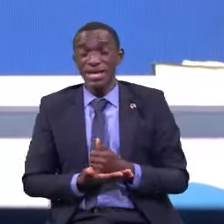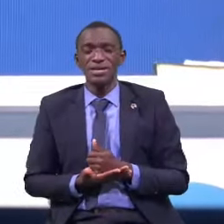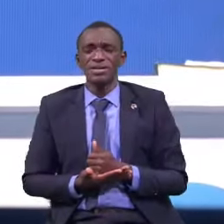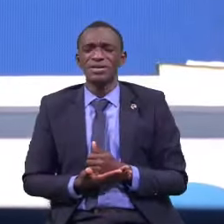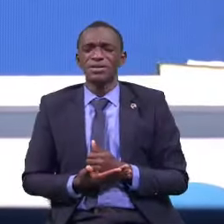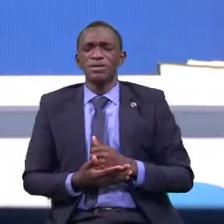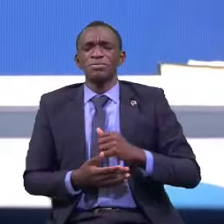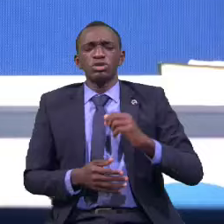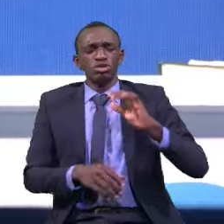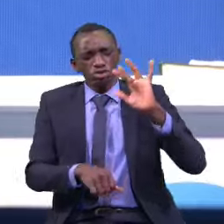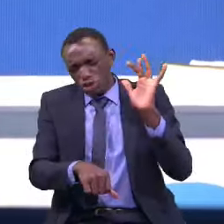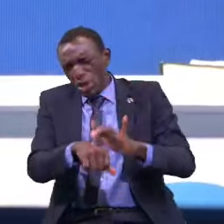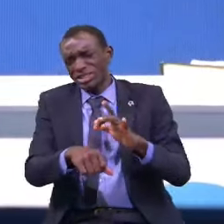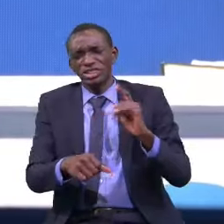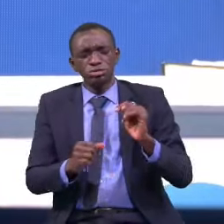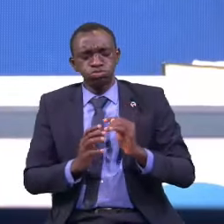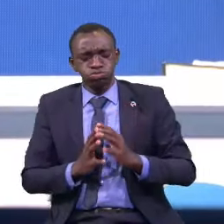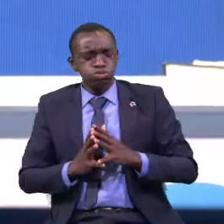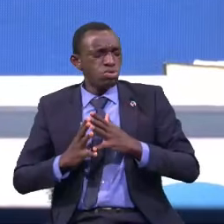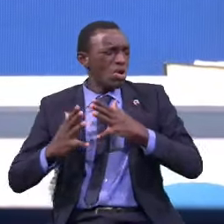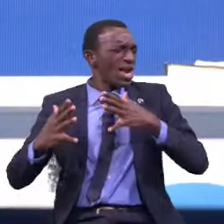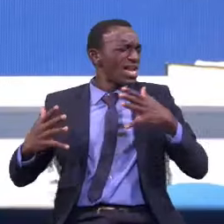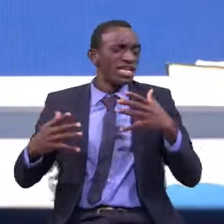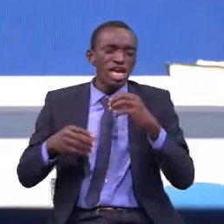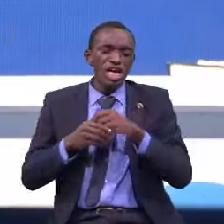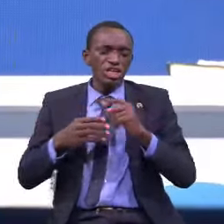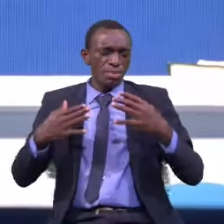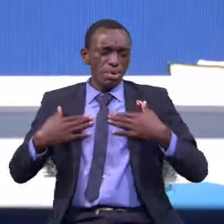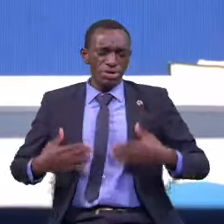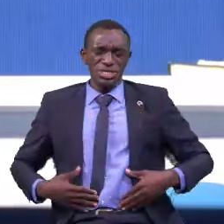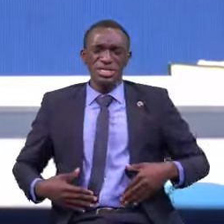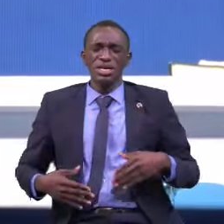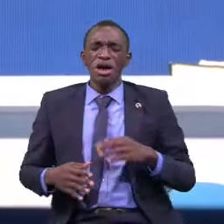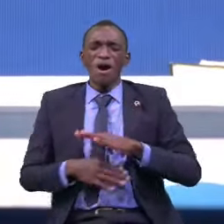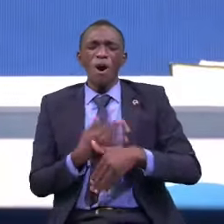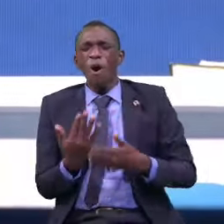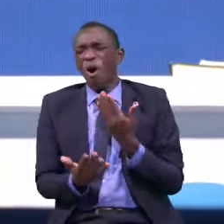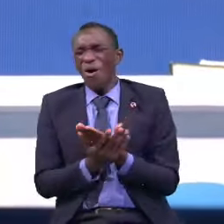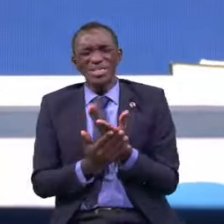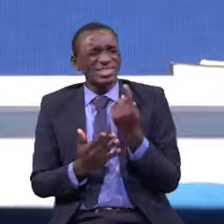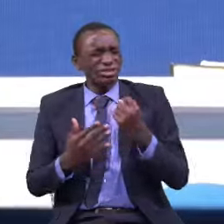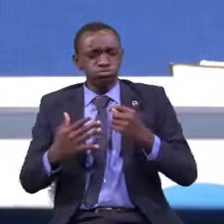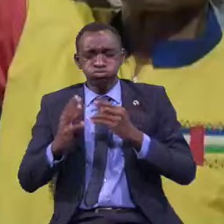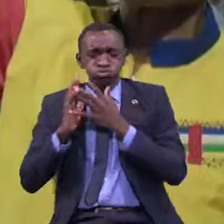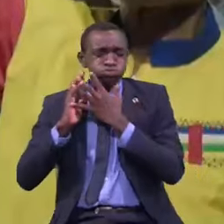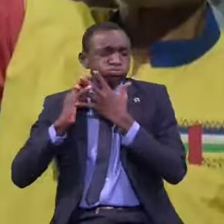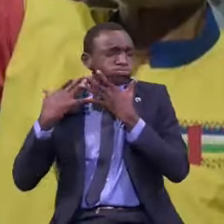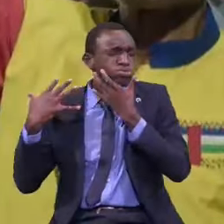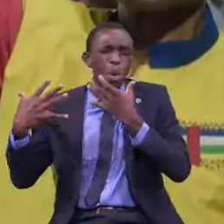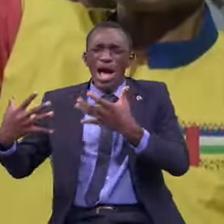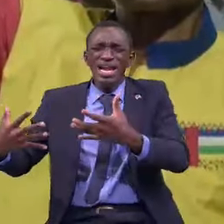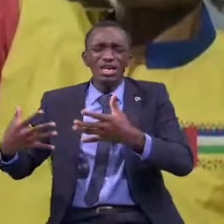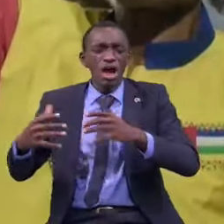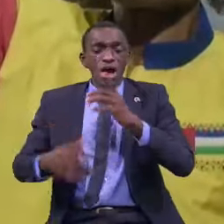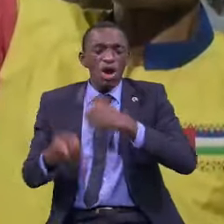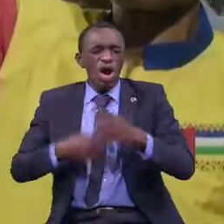Touch the swelling in their body. And all the swelling, come out in Jesus' name.